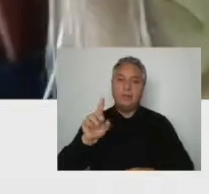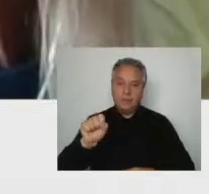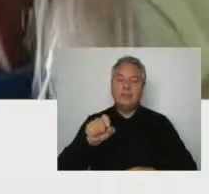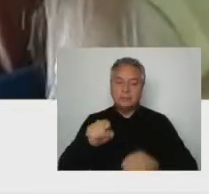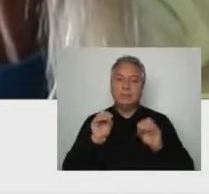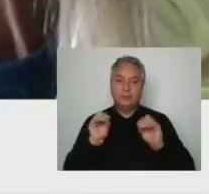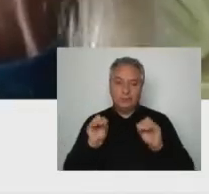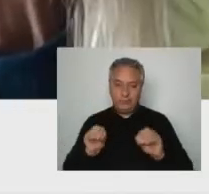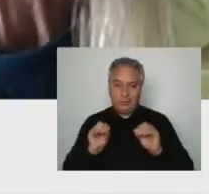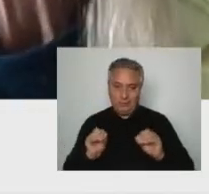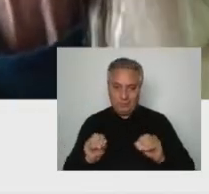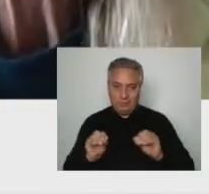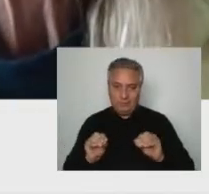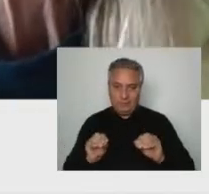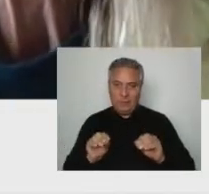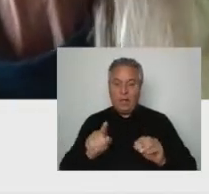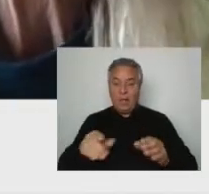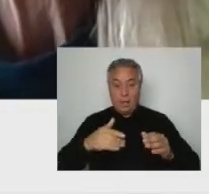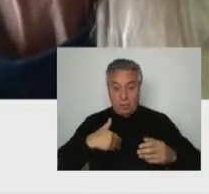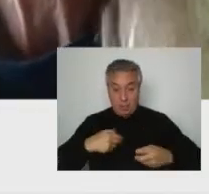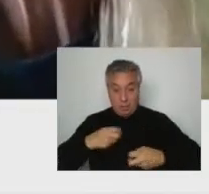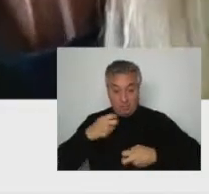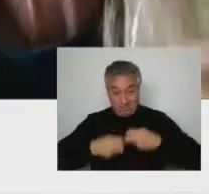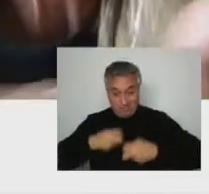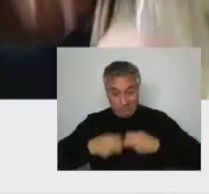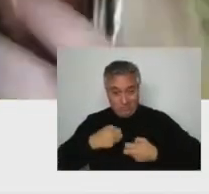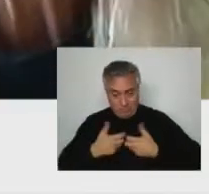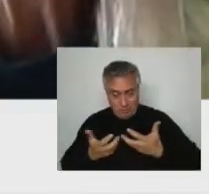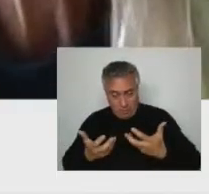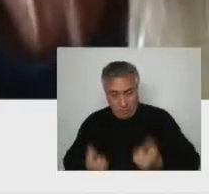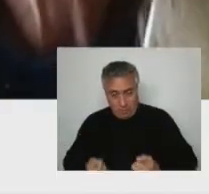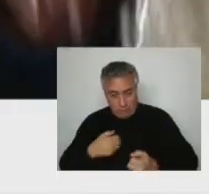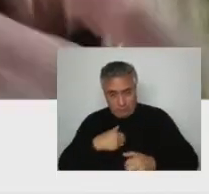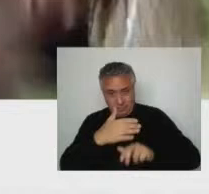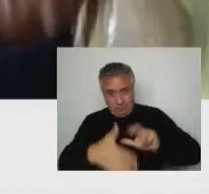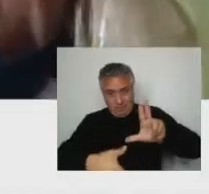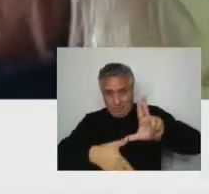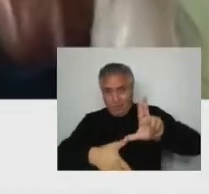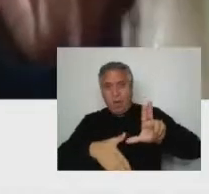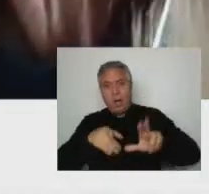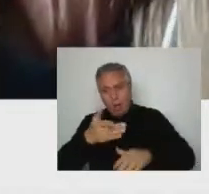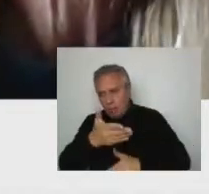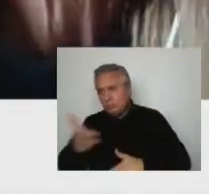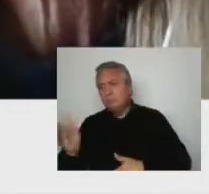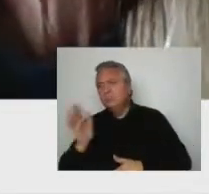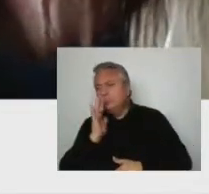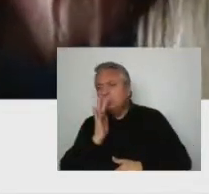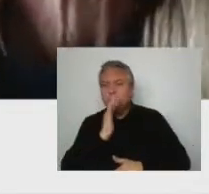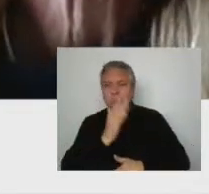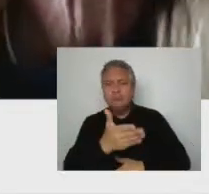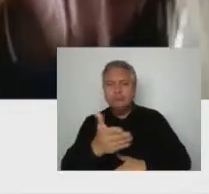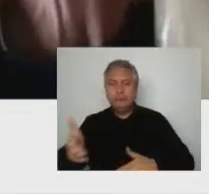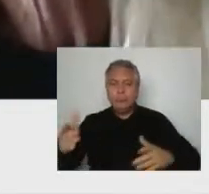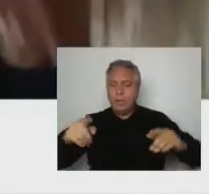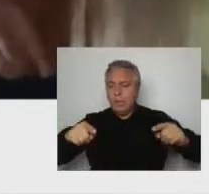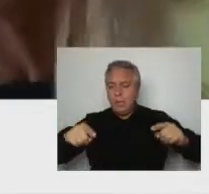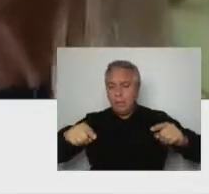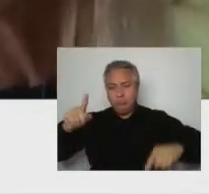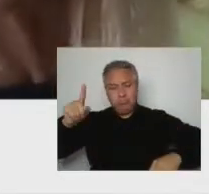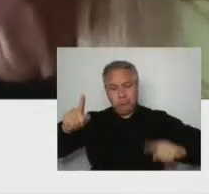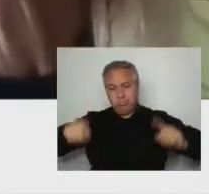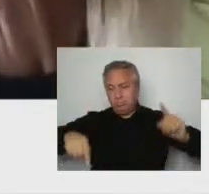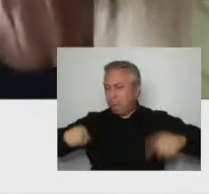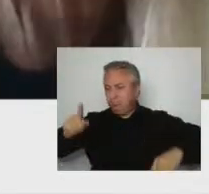to the SDG related to education, because the problem that we face in Latin America, which is